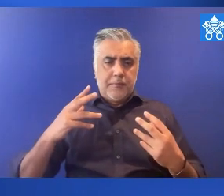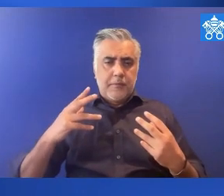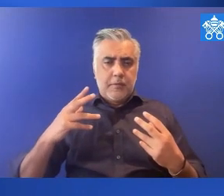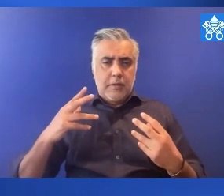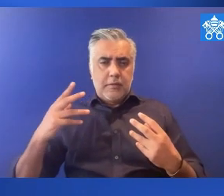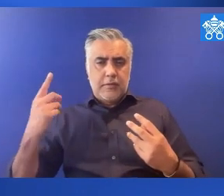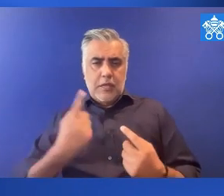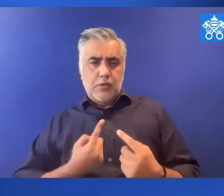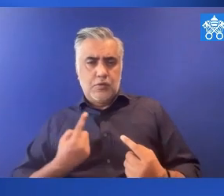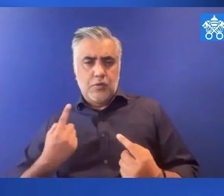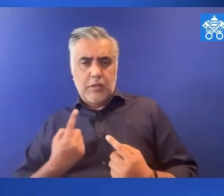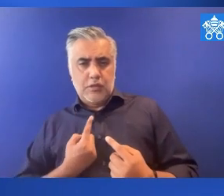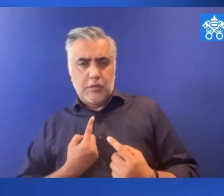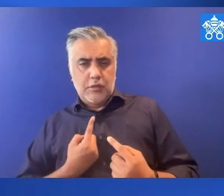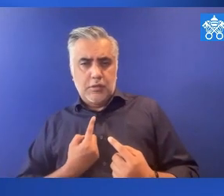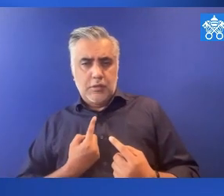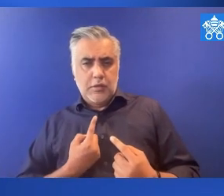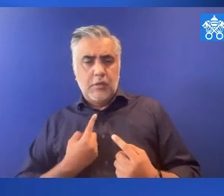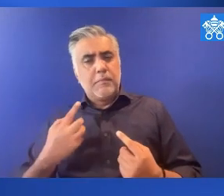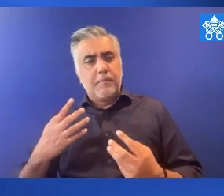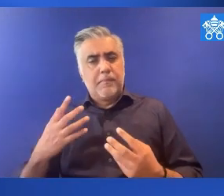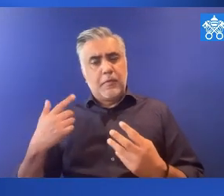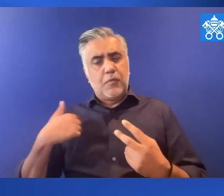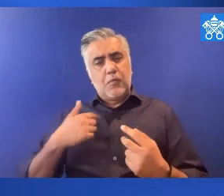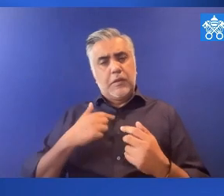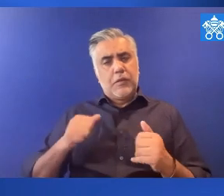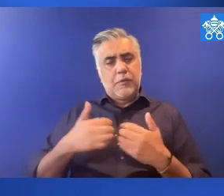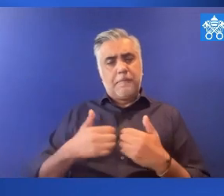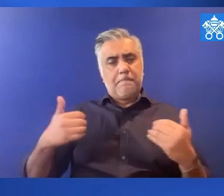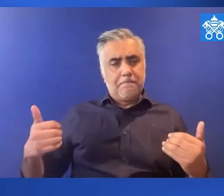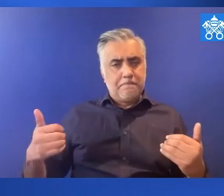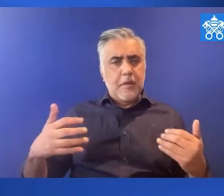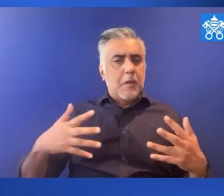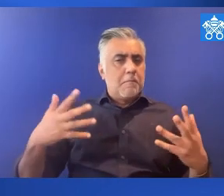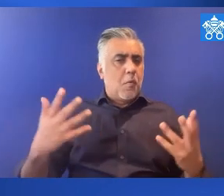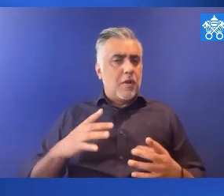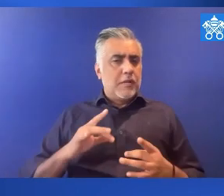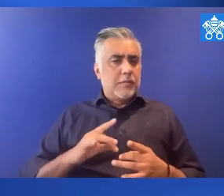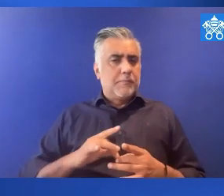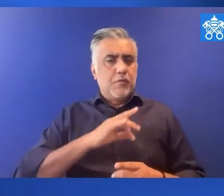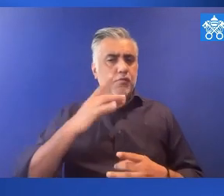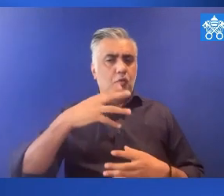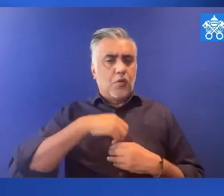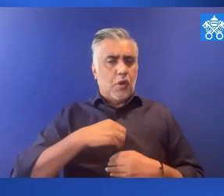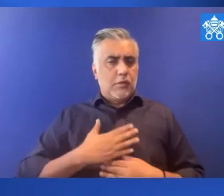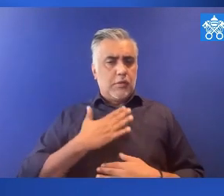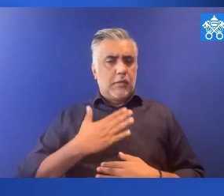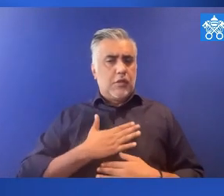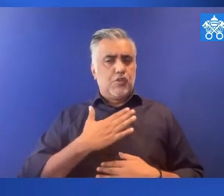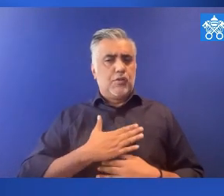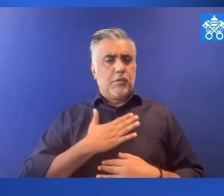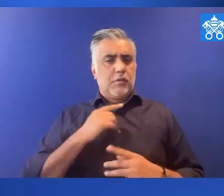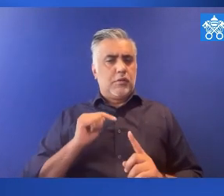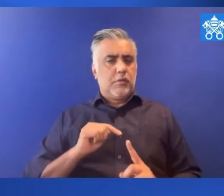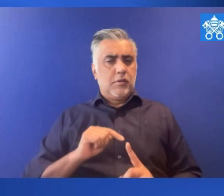is consolation, as we tried to understand last time what was desolation all about. What